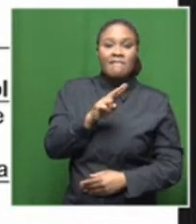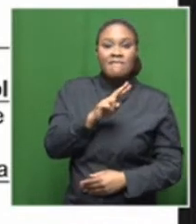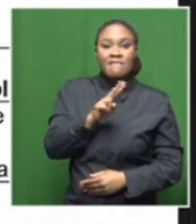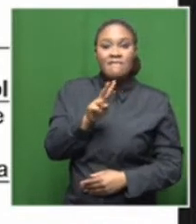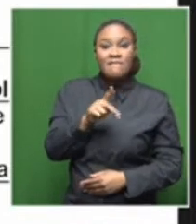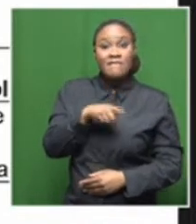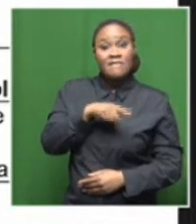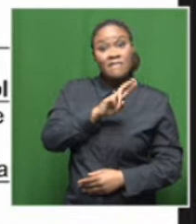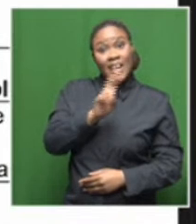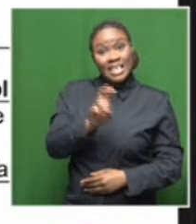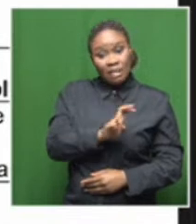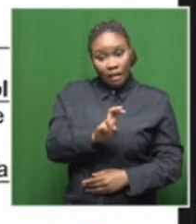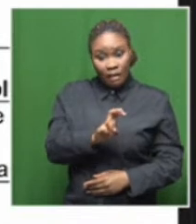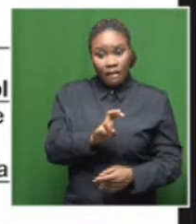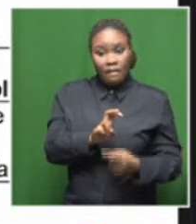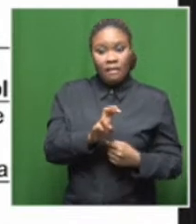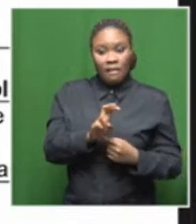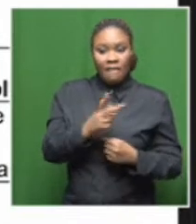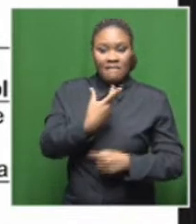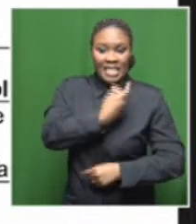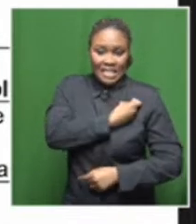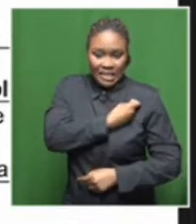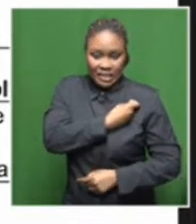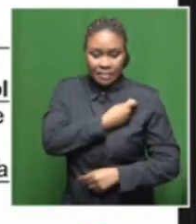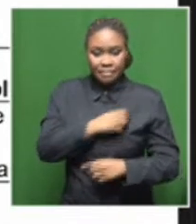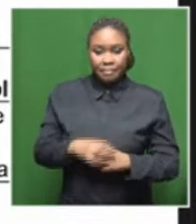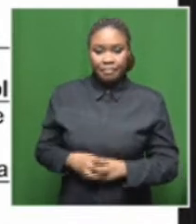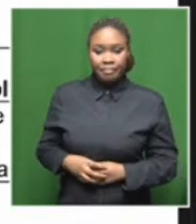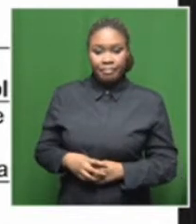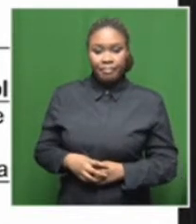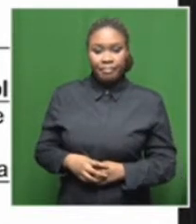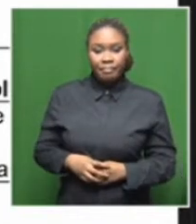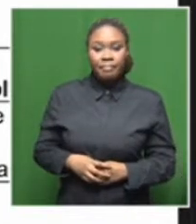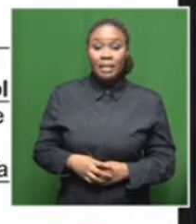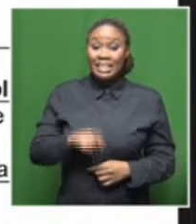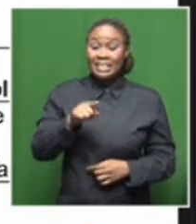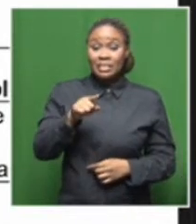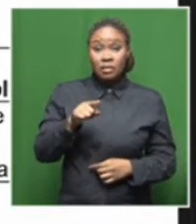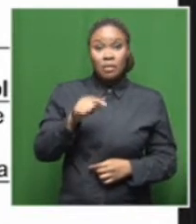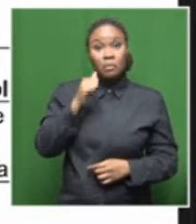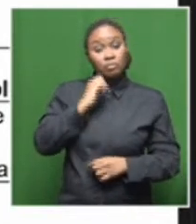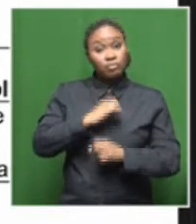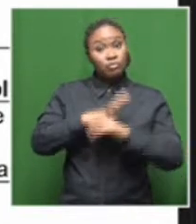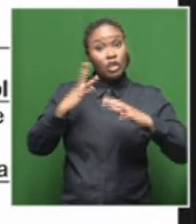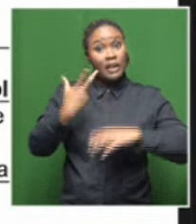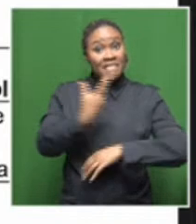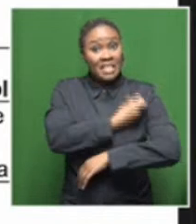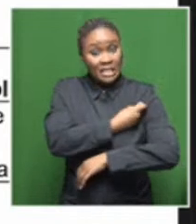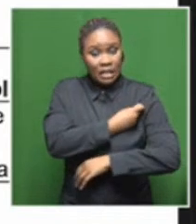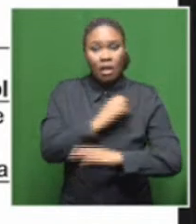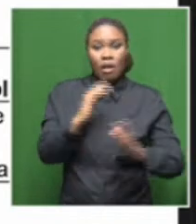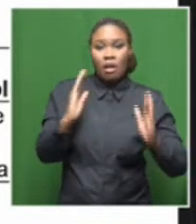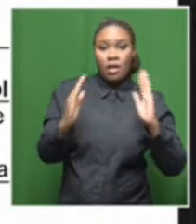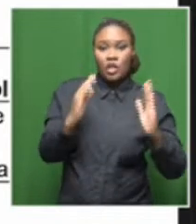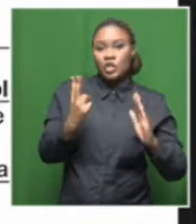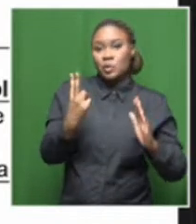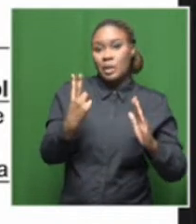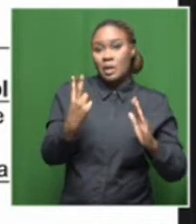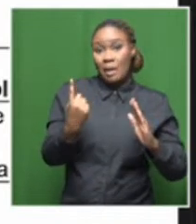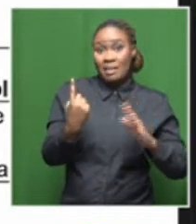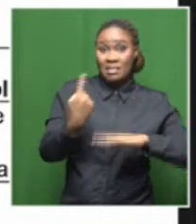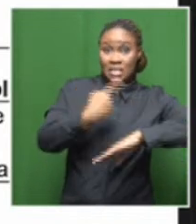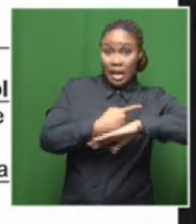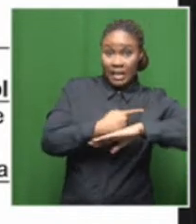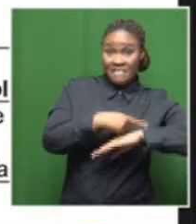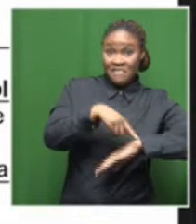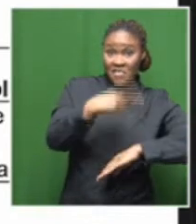we've reduced it back to the original 21-day interval that we had at the beginning of the vaccination program before you get a